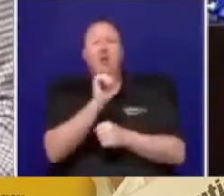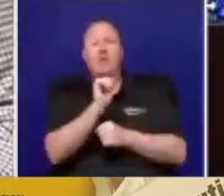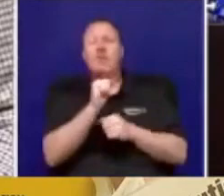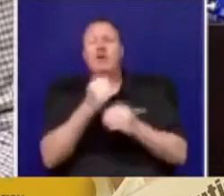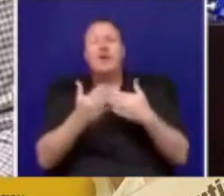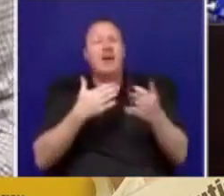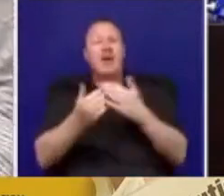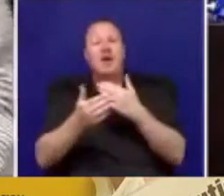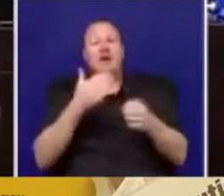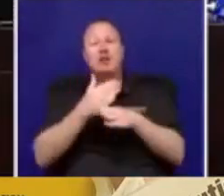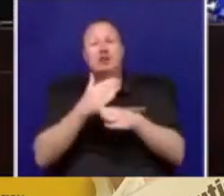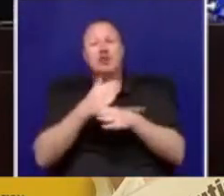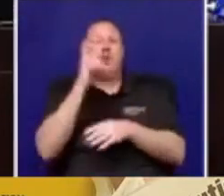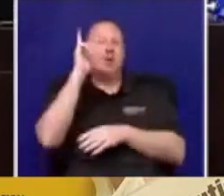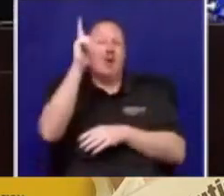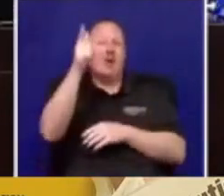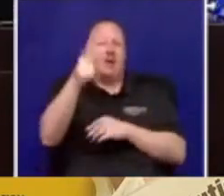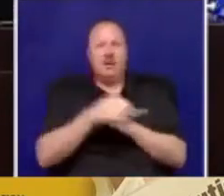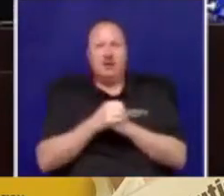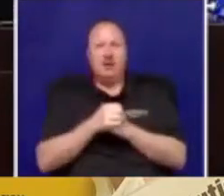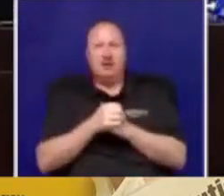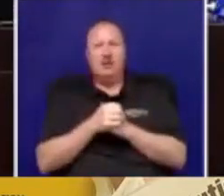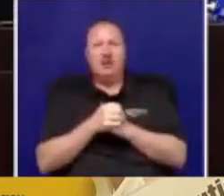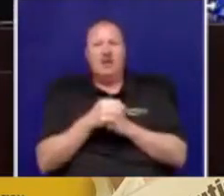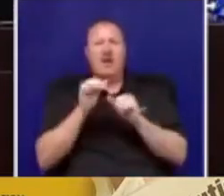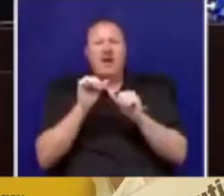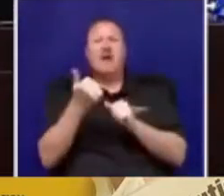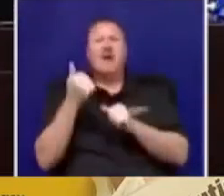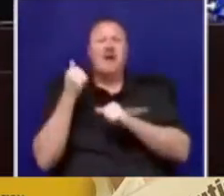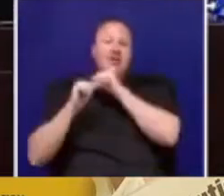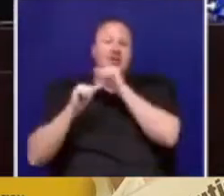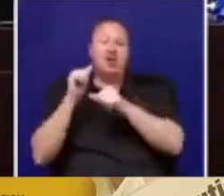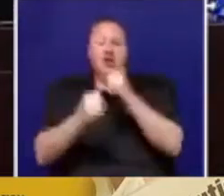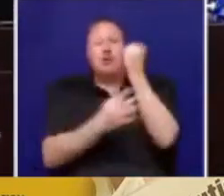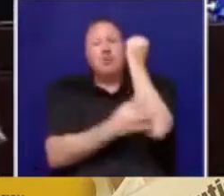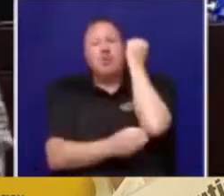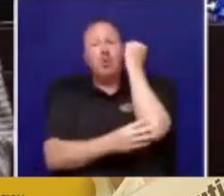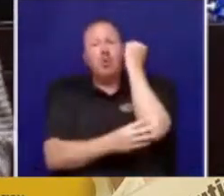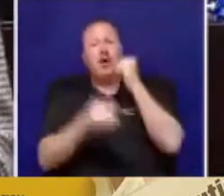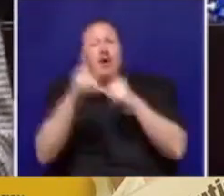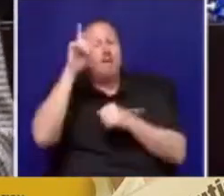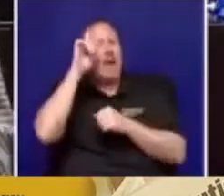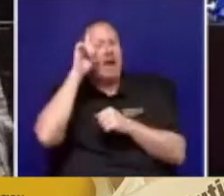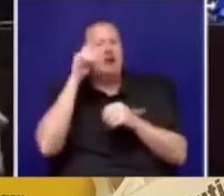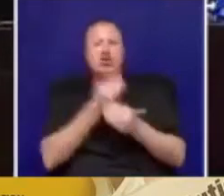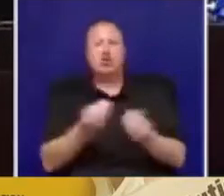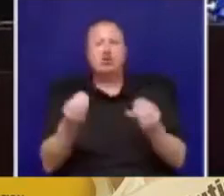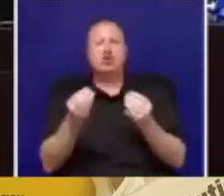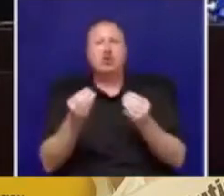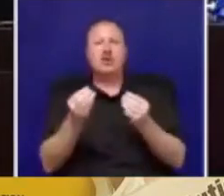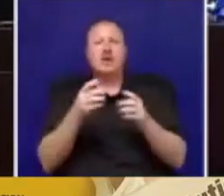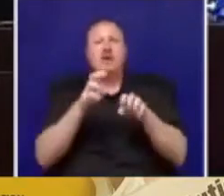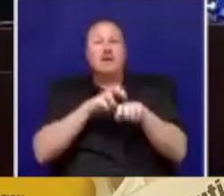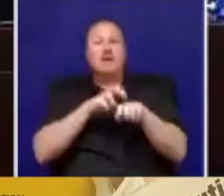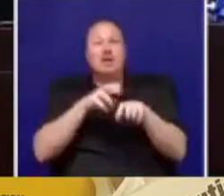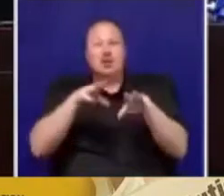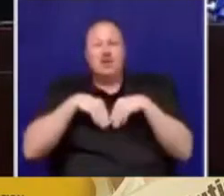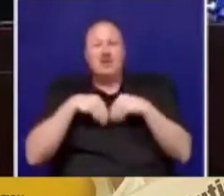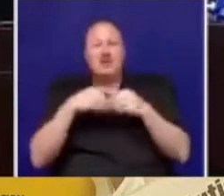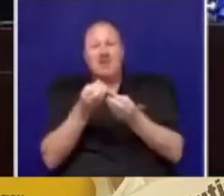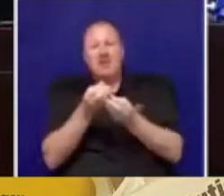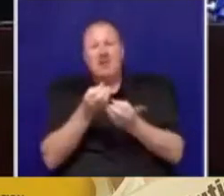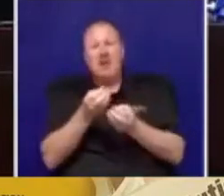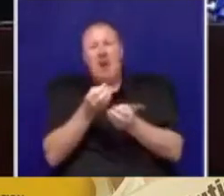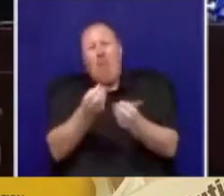in the market one day. This is another generation of poor Black children who have to accept the scraps that